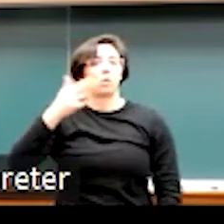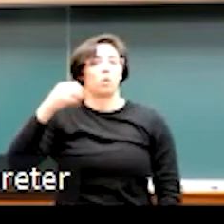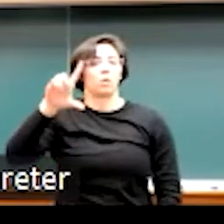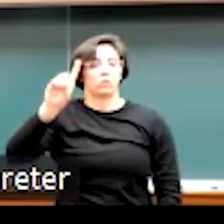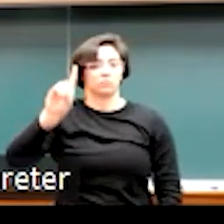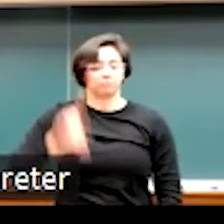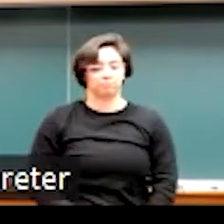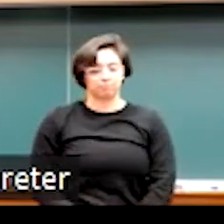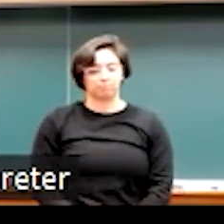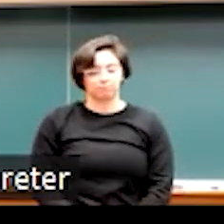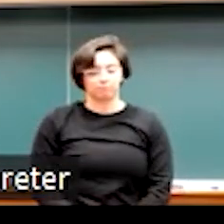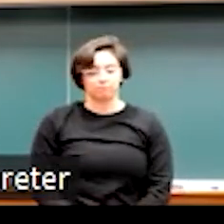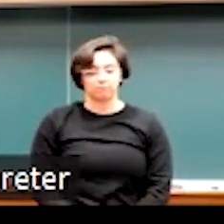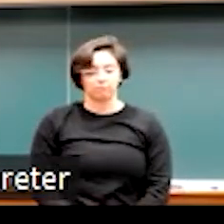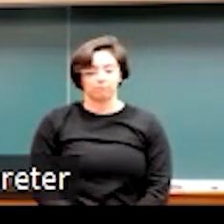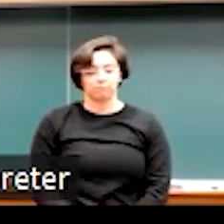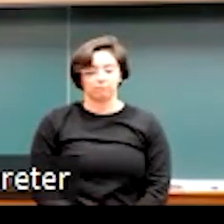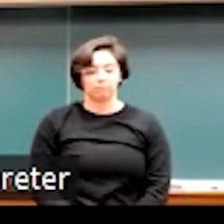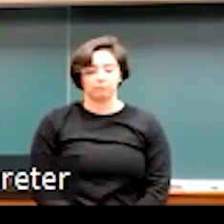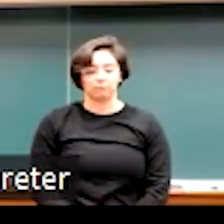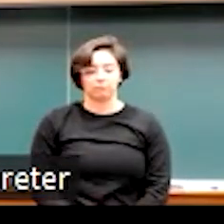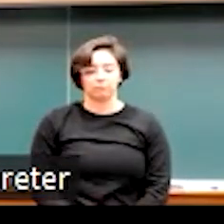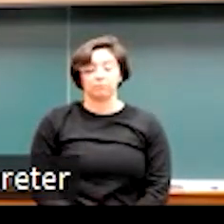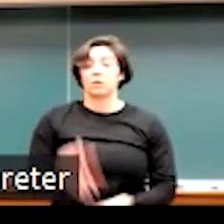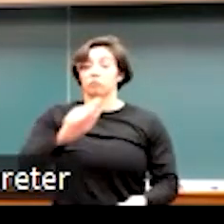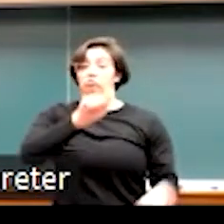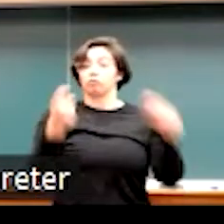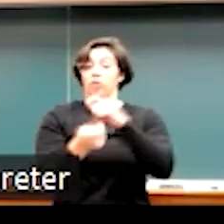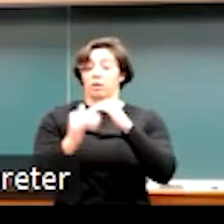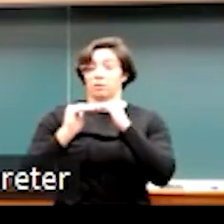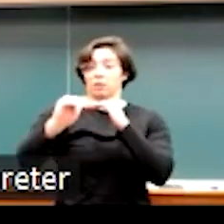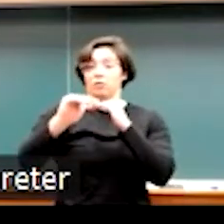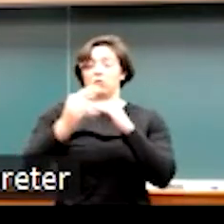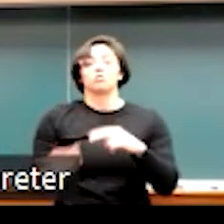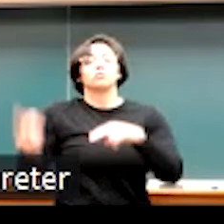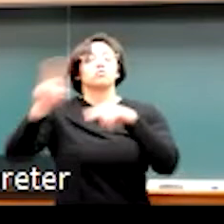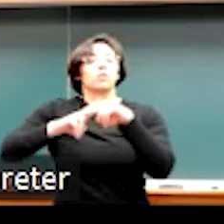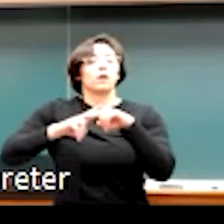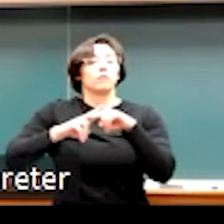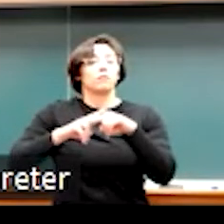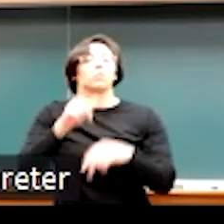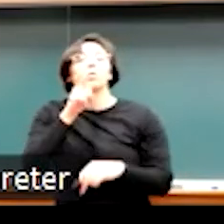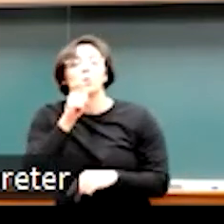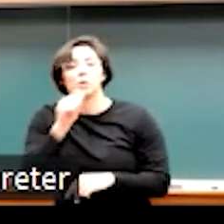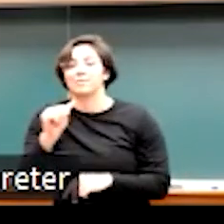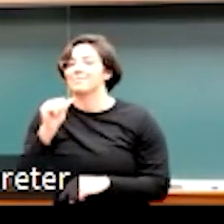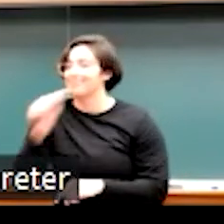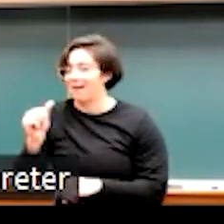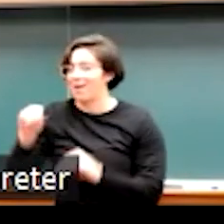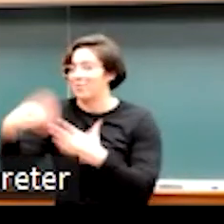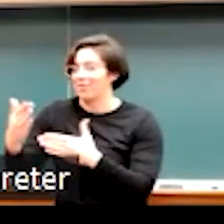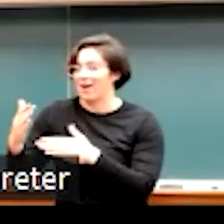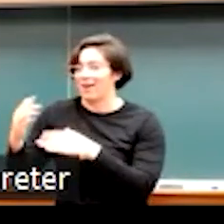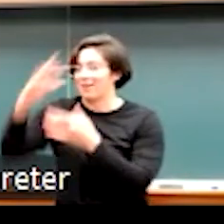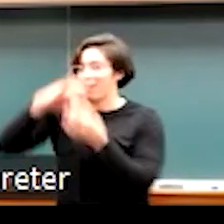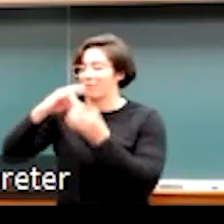The change in threshold was greater for the people who didn't get the mindfulness. Let me make sure I get